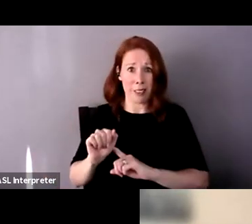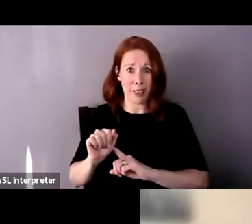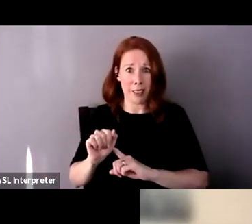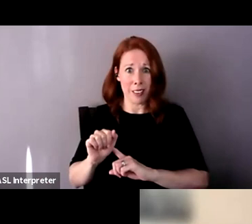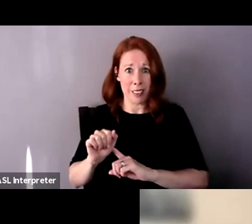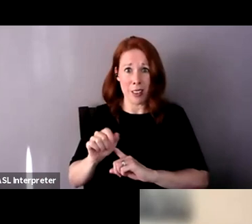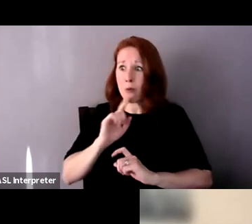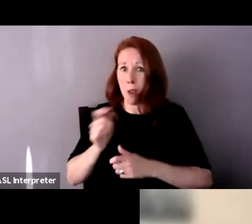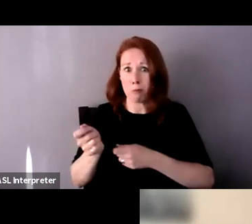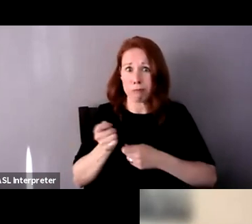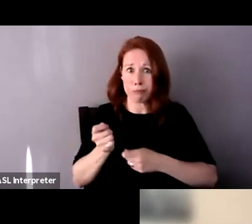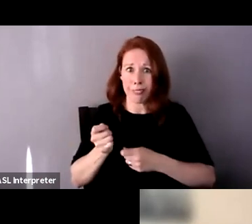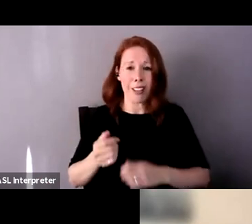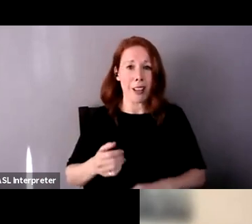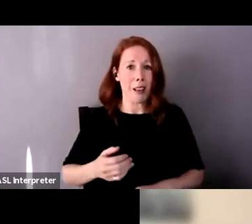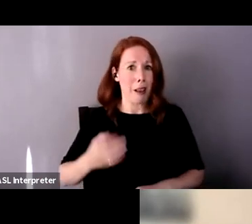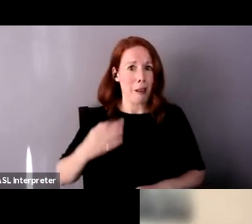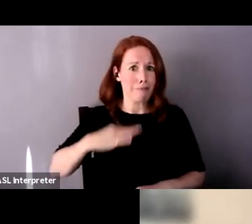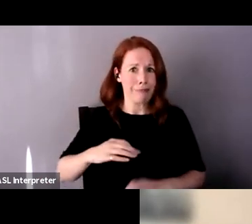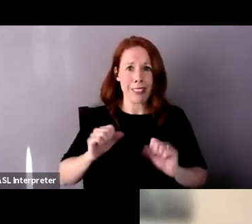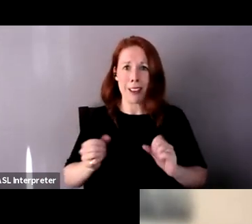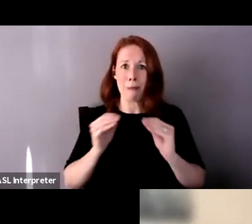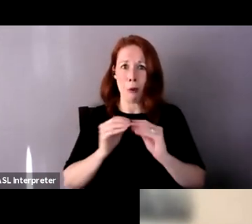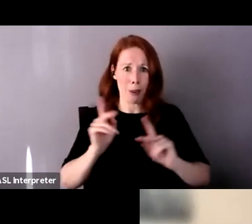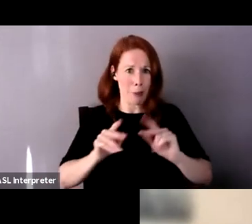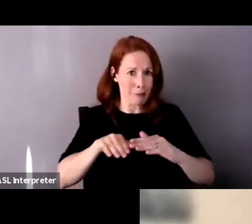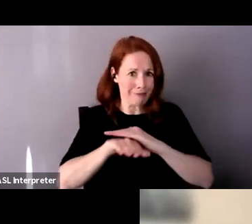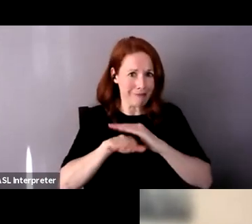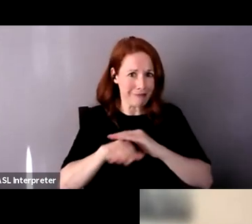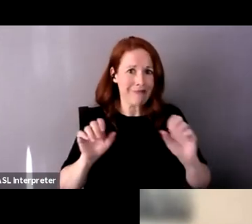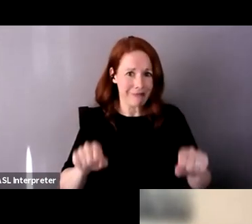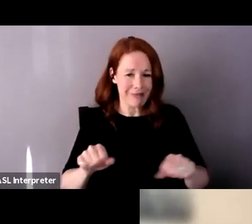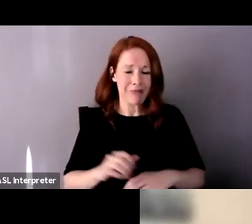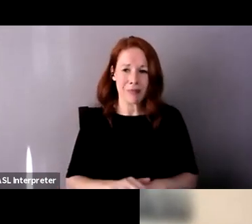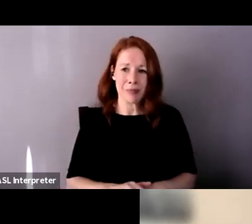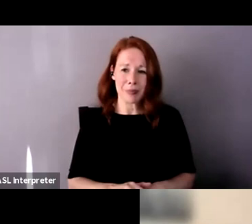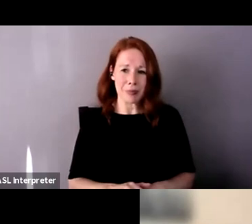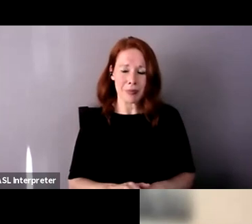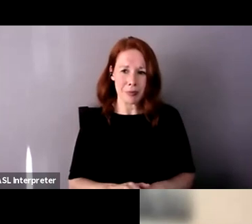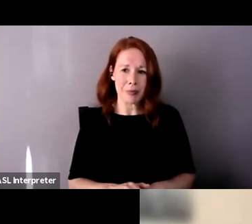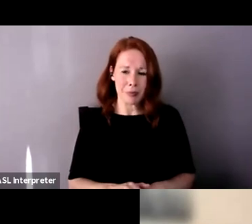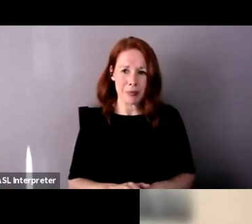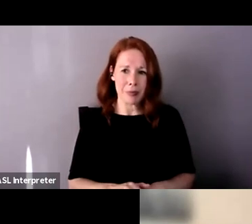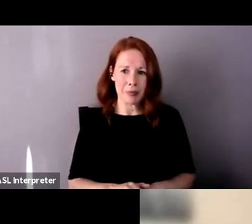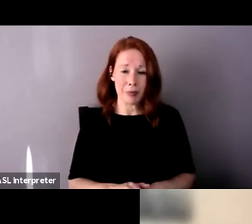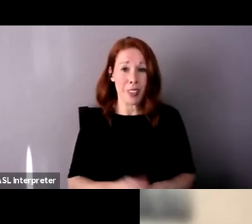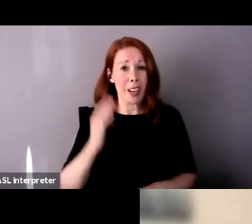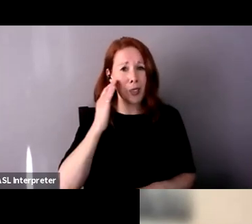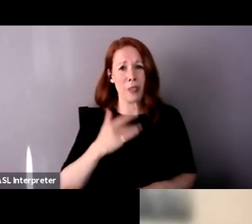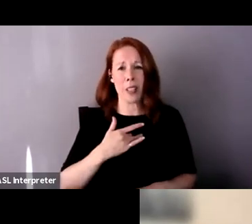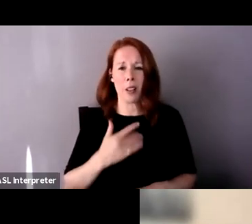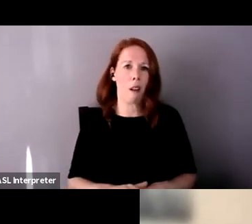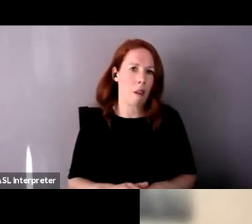you know, it's beneficial both ways. And I know it seems daunting, and there's